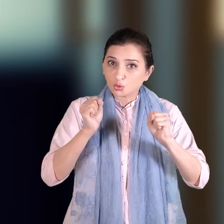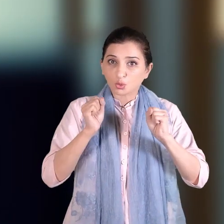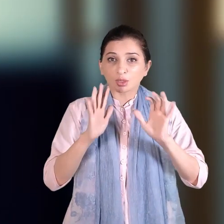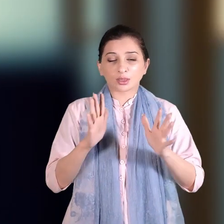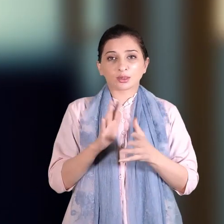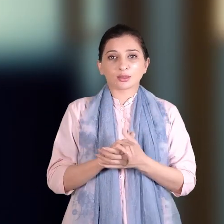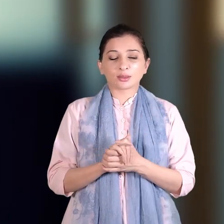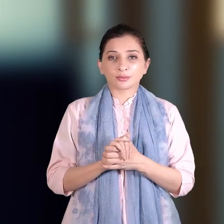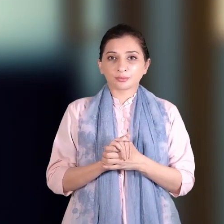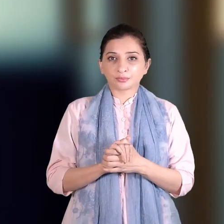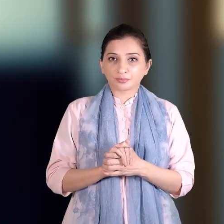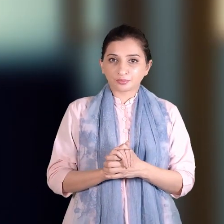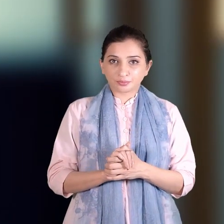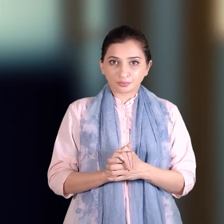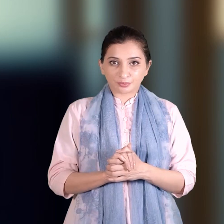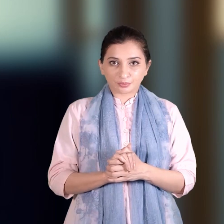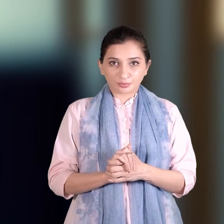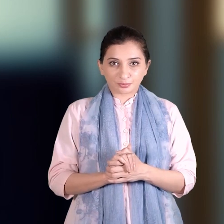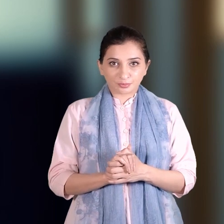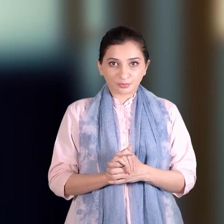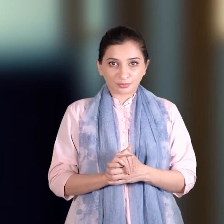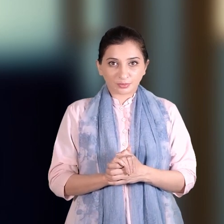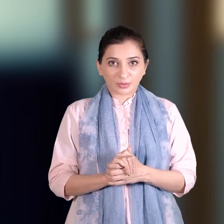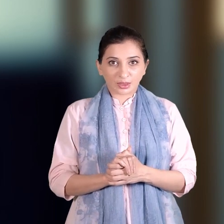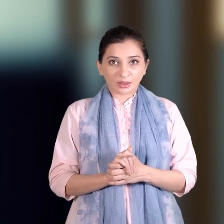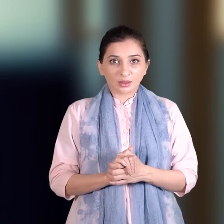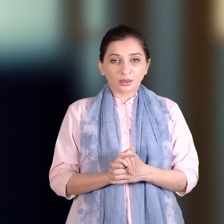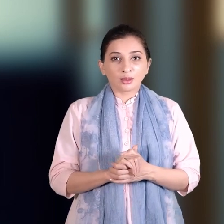that there's a lot of